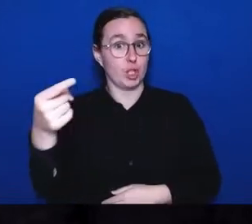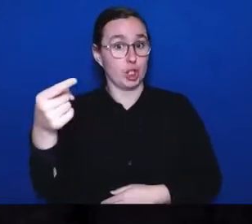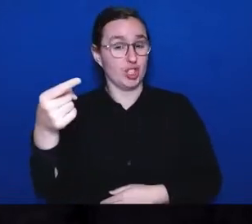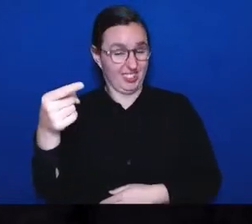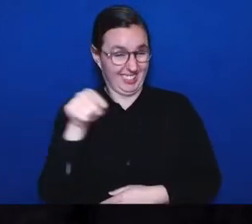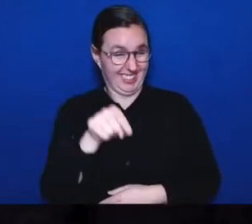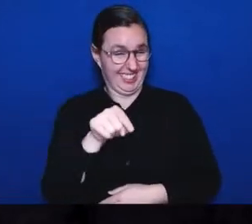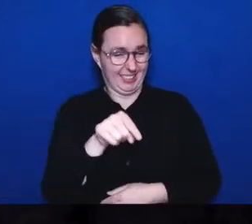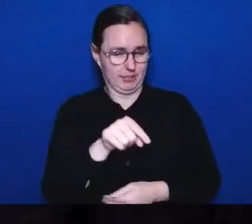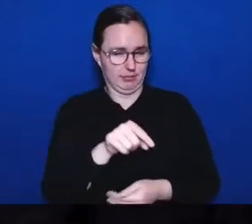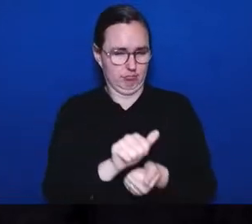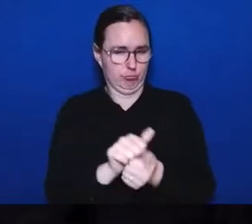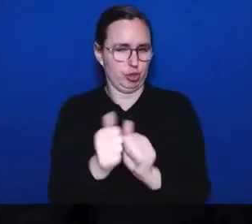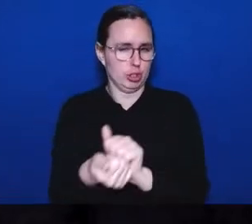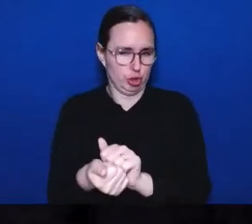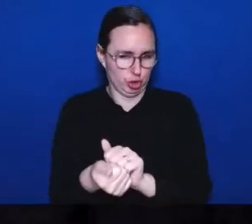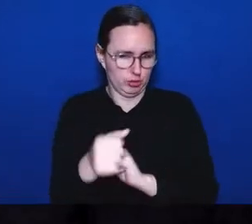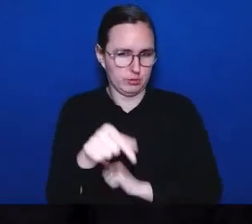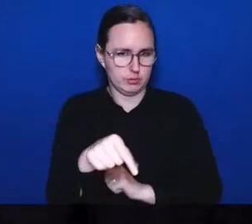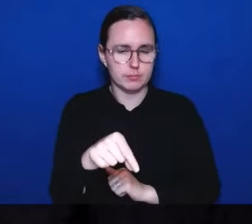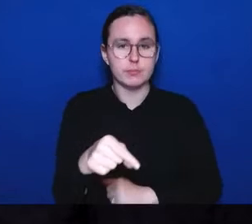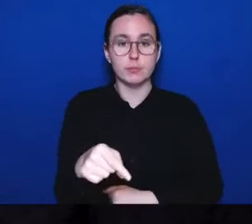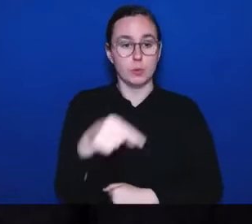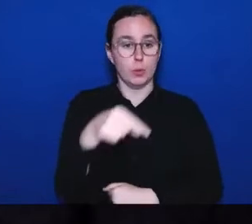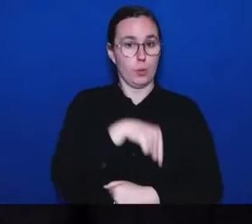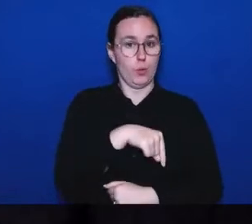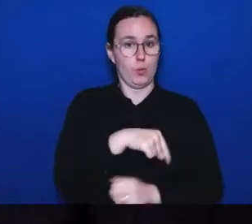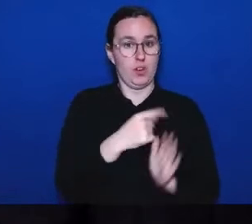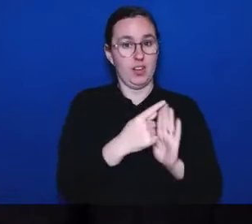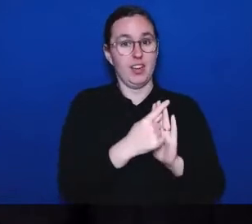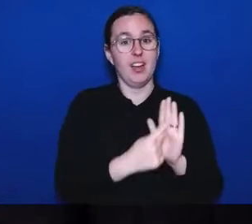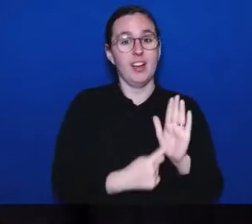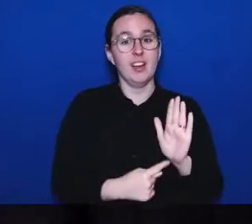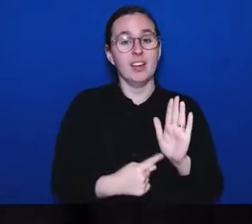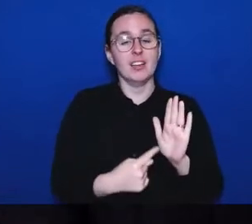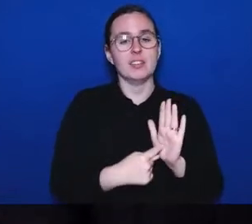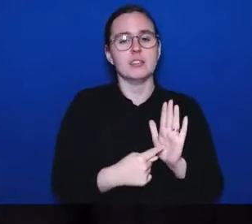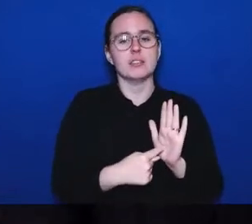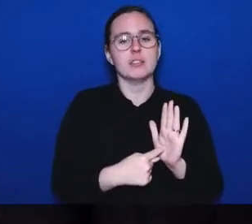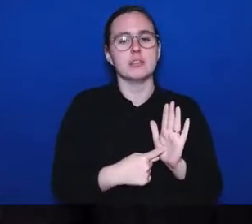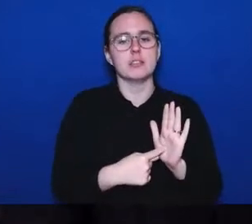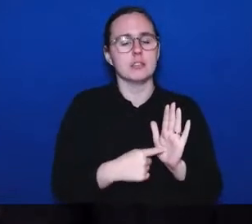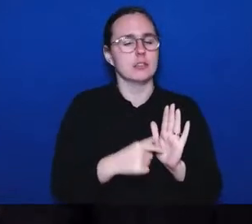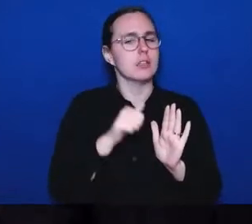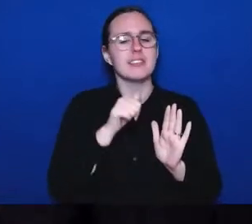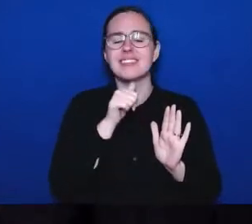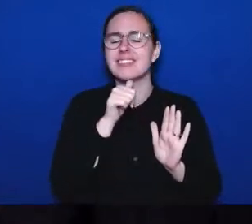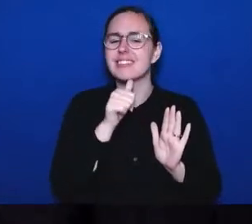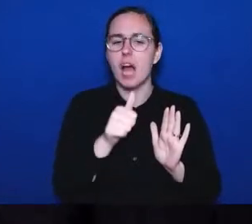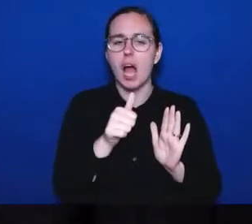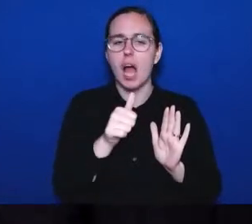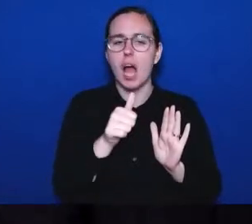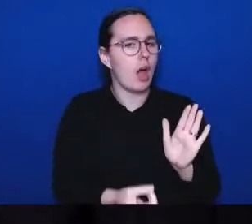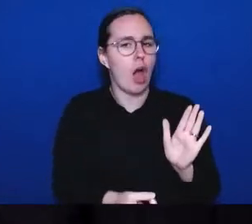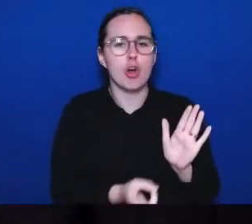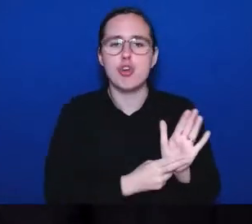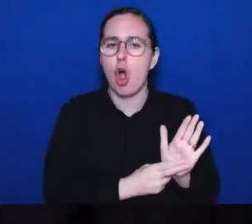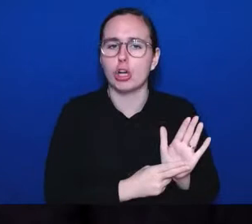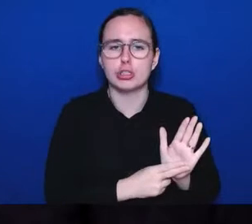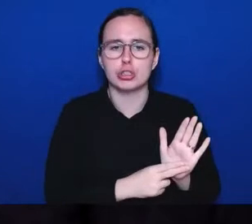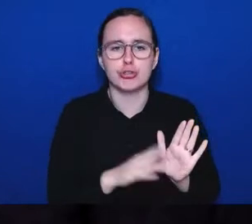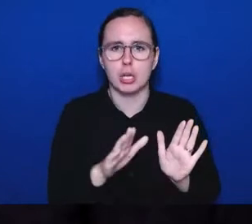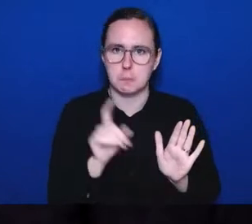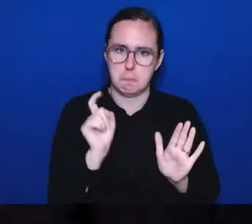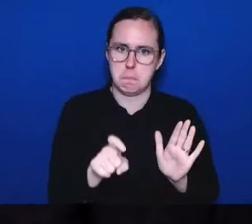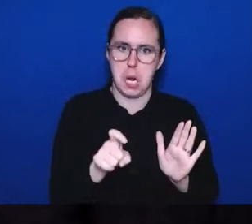the fee for service, but it's a middle road in which we can provide the ability and opportunity for physicians to work